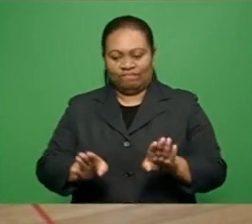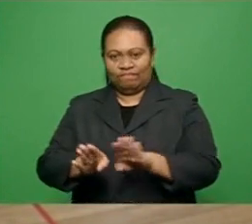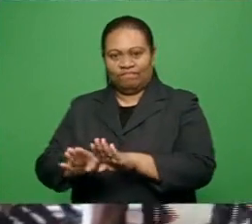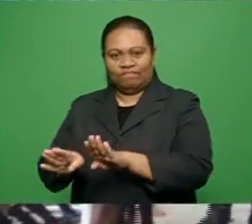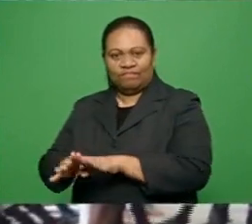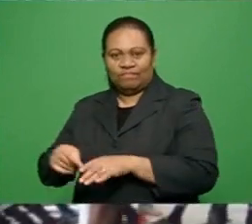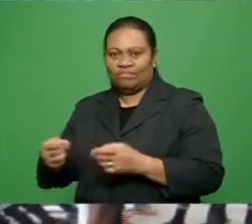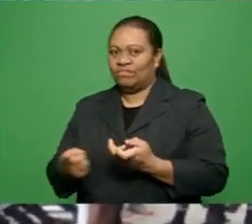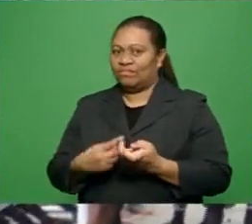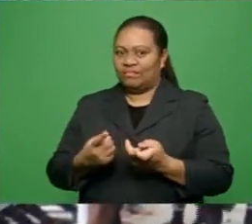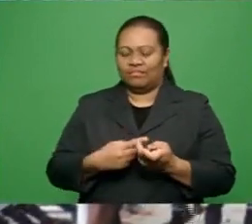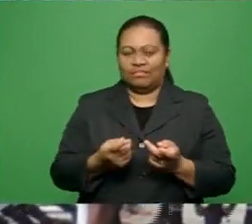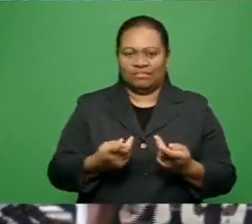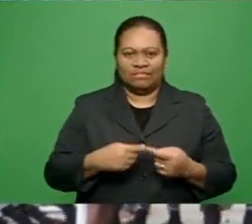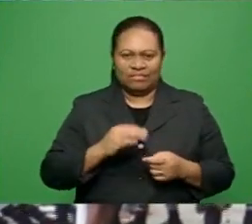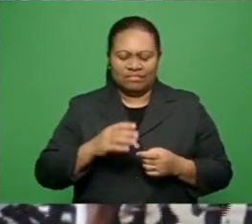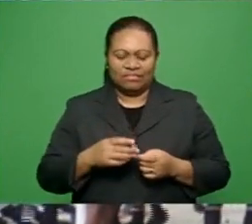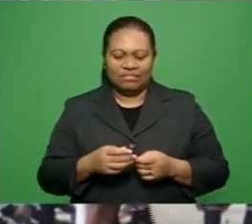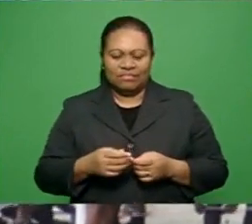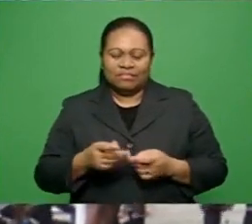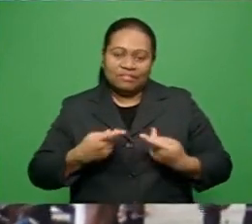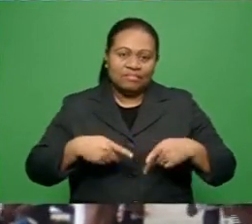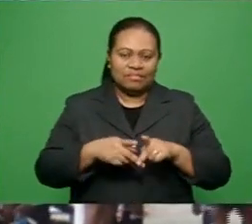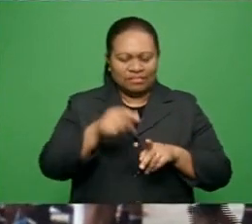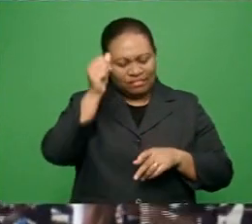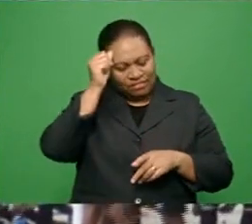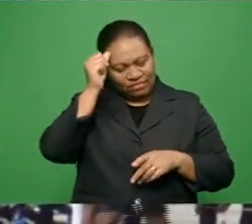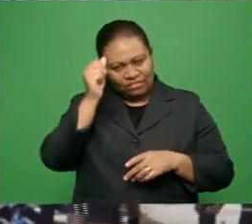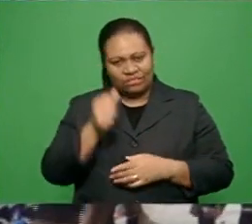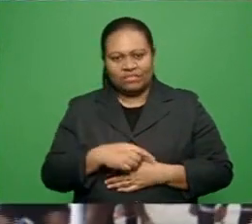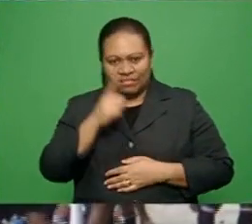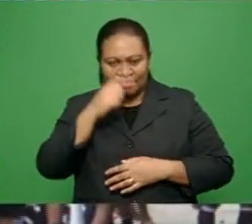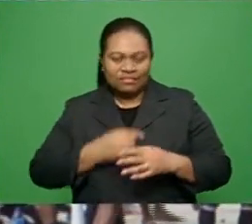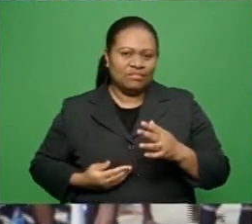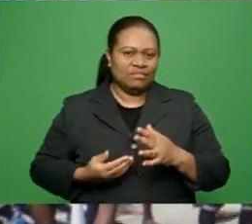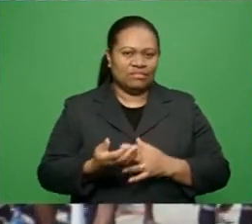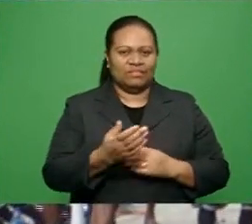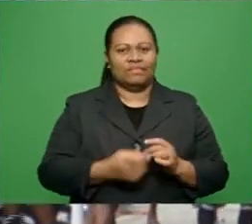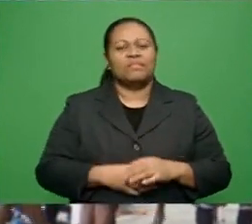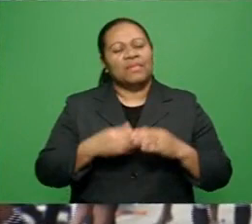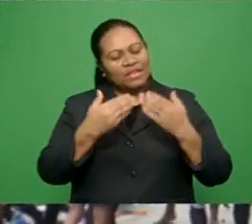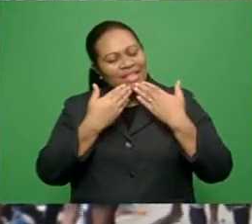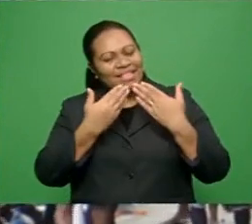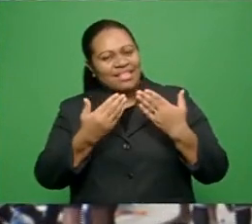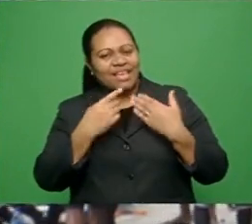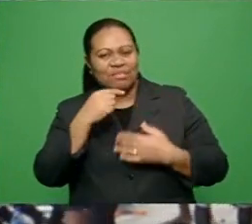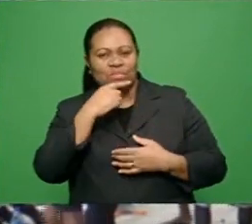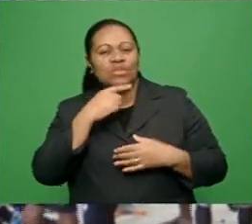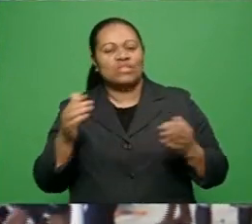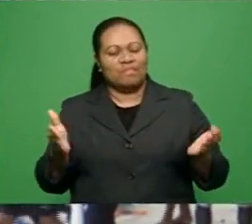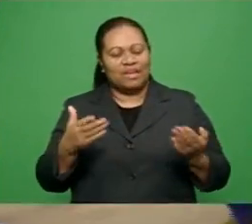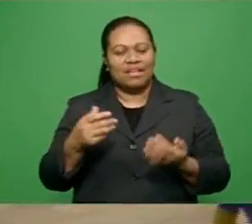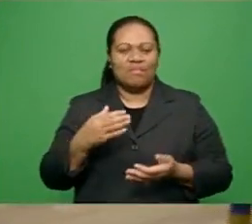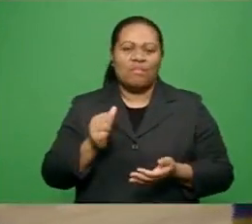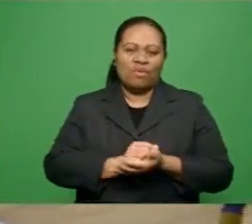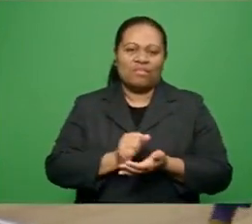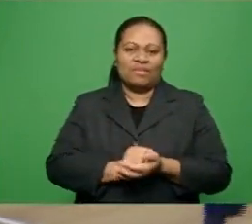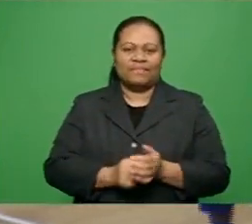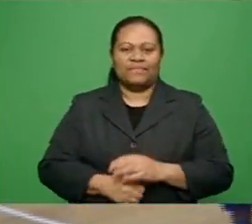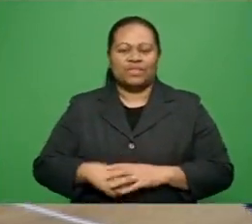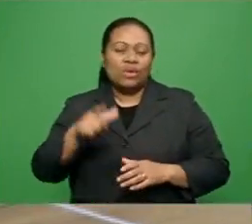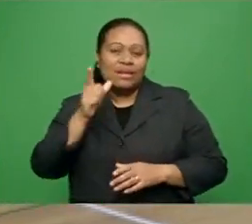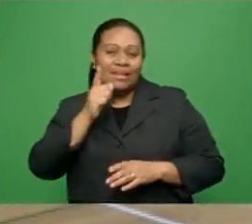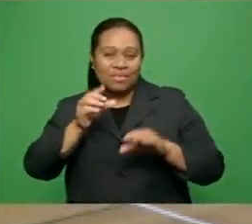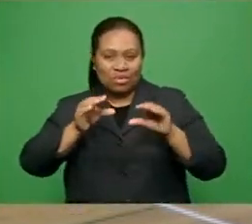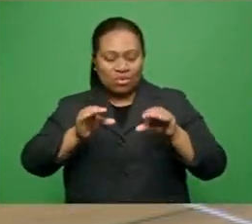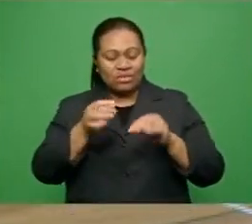parts of the field that we used to work on. But I think the boys, they fought well and we came out victors. Lami coach